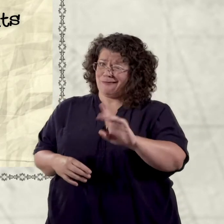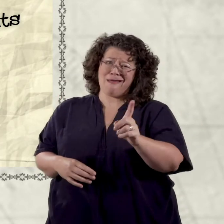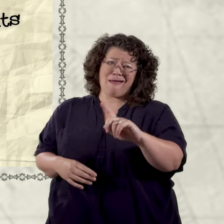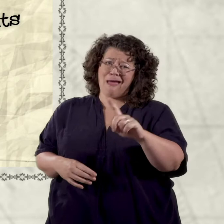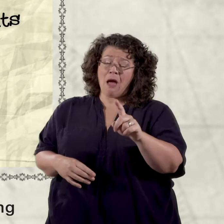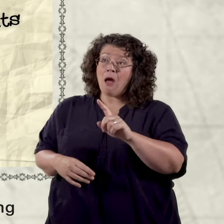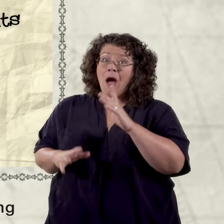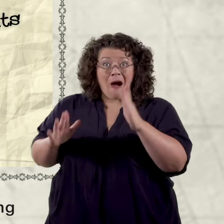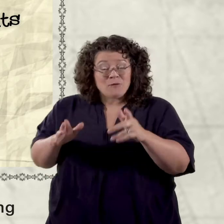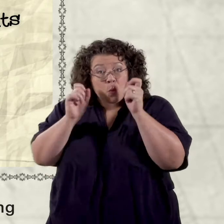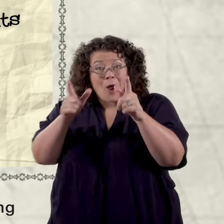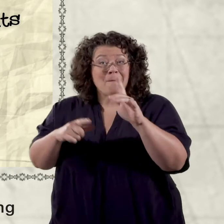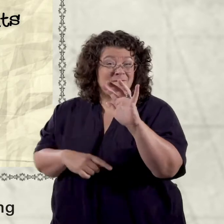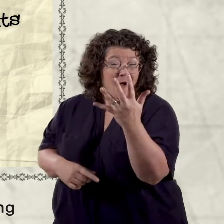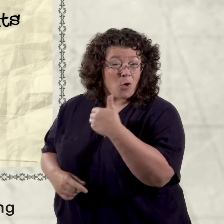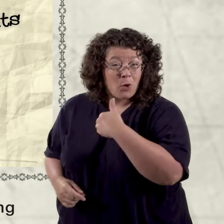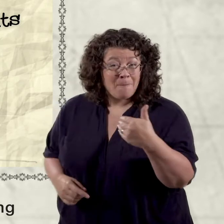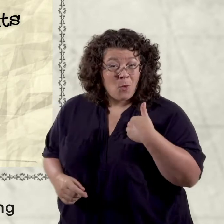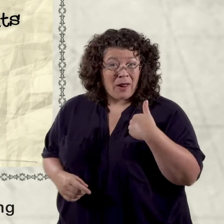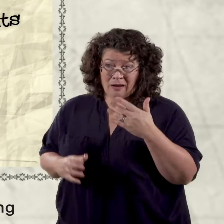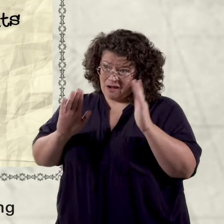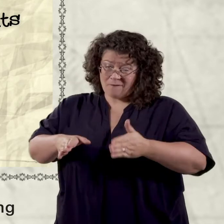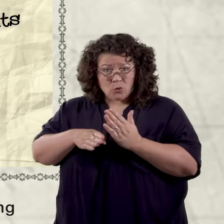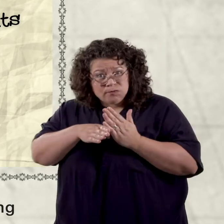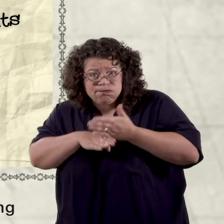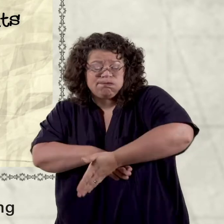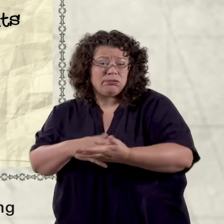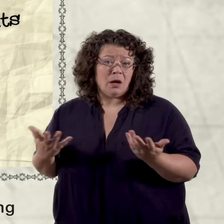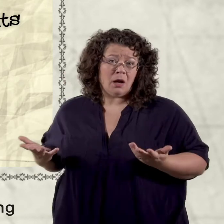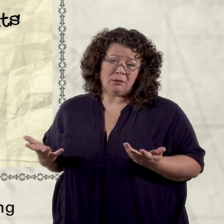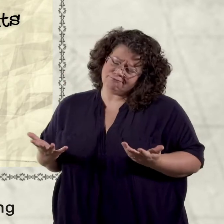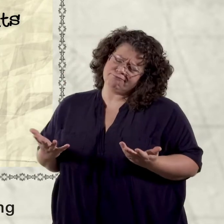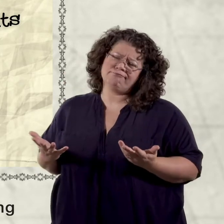early when you consider that you get up at 5 o'clock in the morning to work very hard, will you?